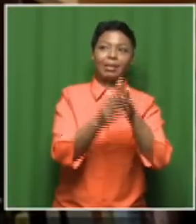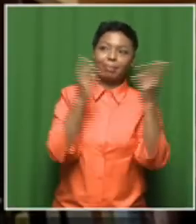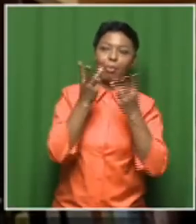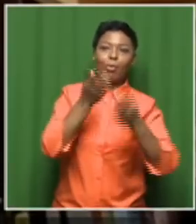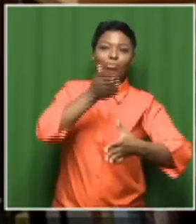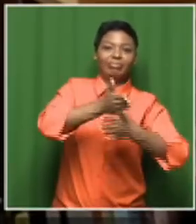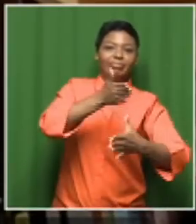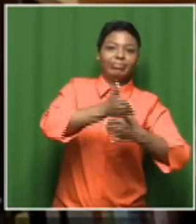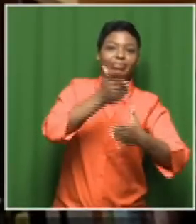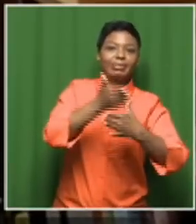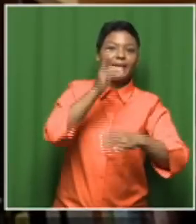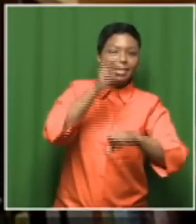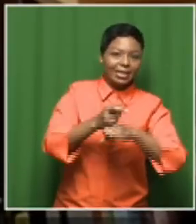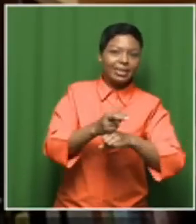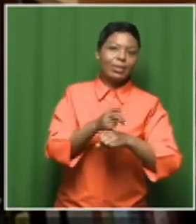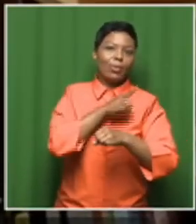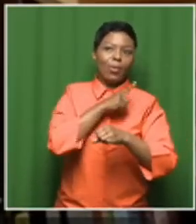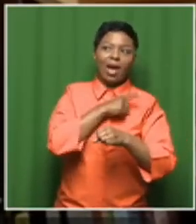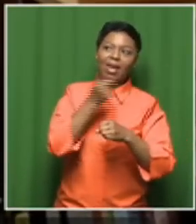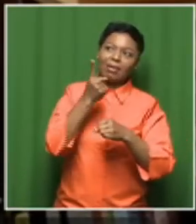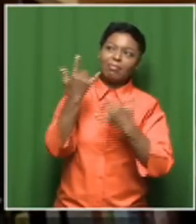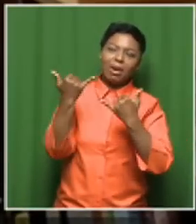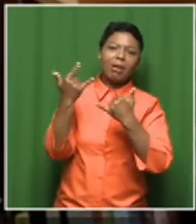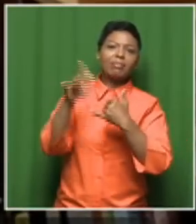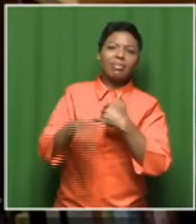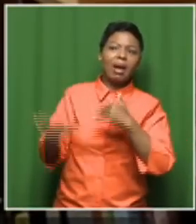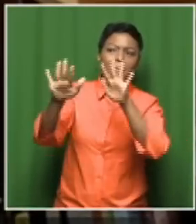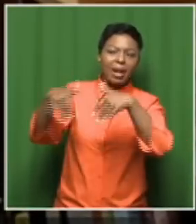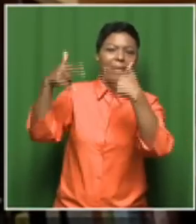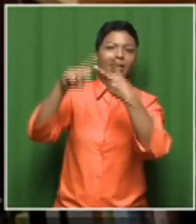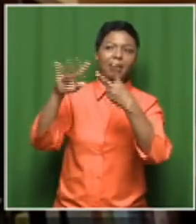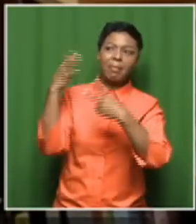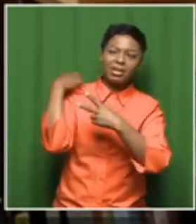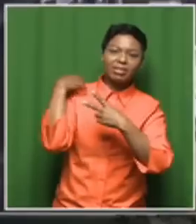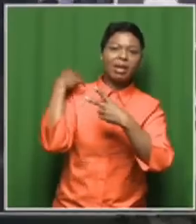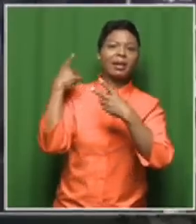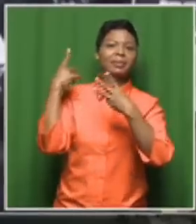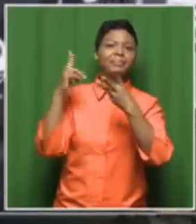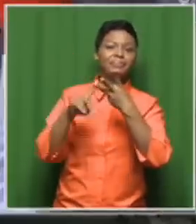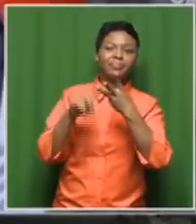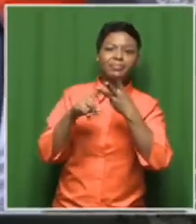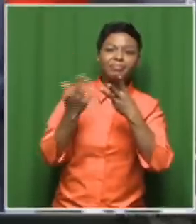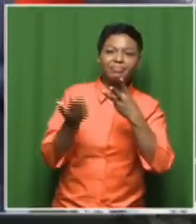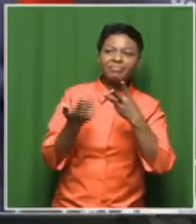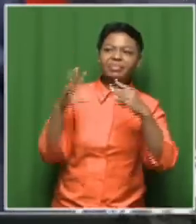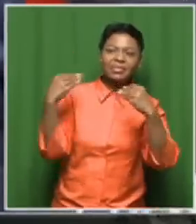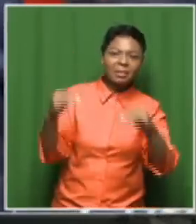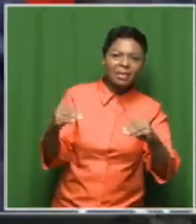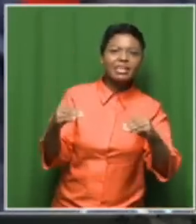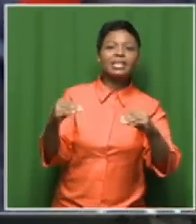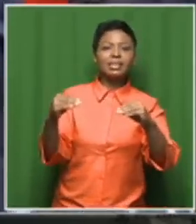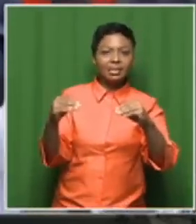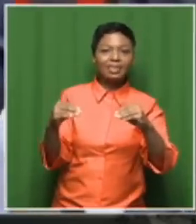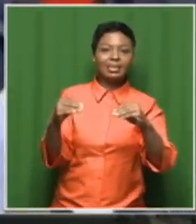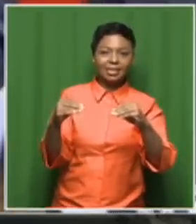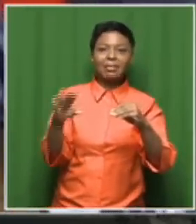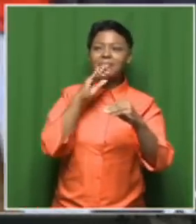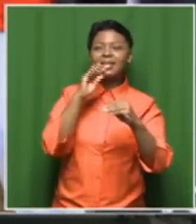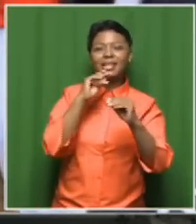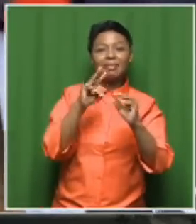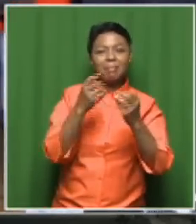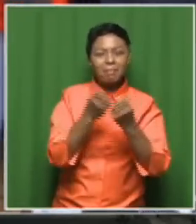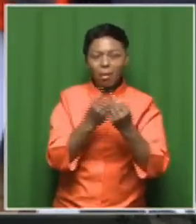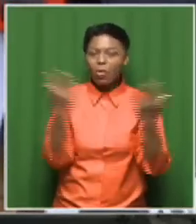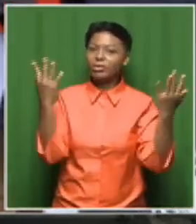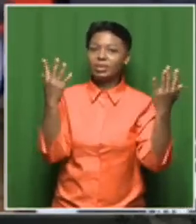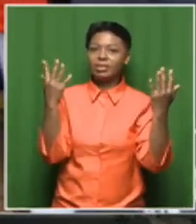example, into parliament and then into a ministerial post, the whole of them, then from there into business and becomes a multi-millionaire,